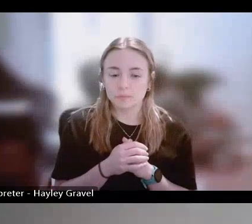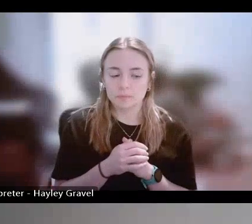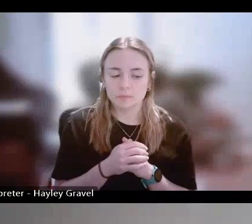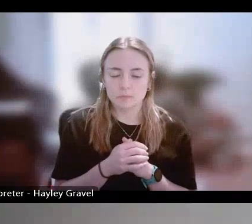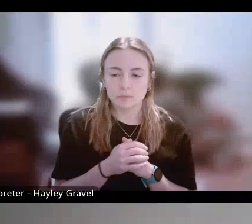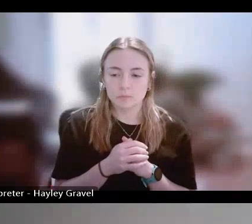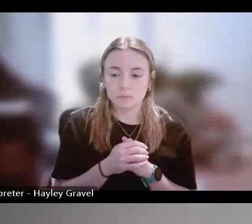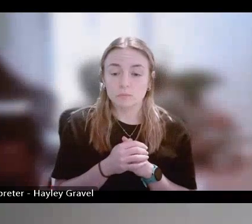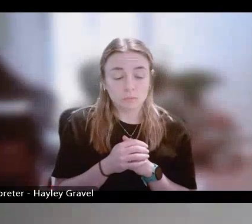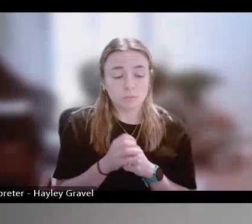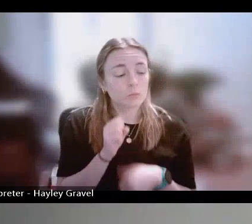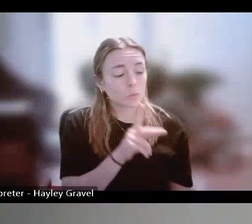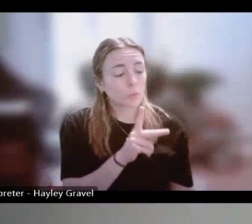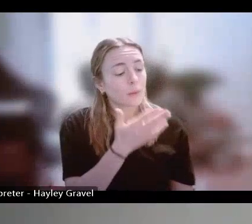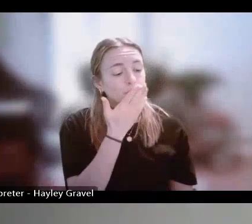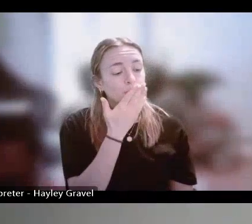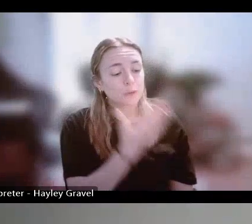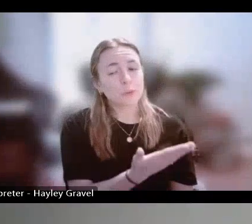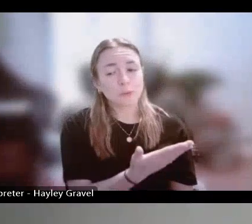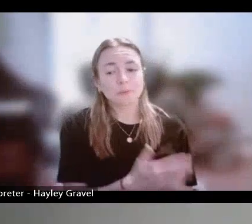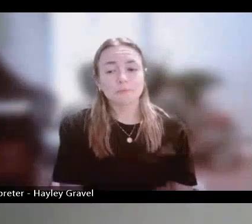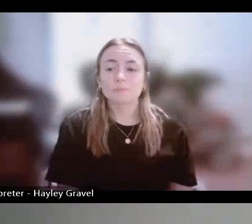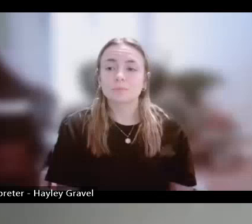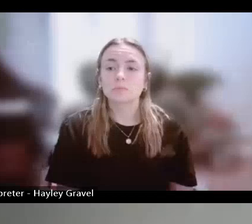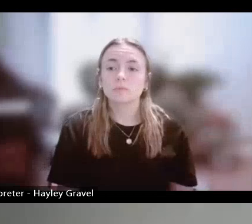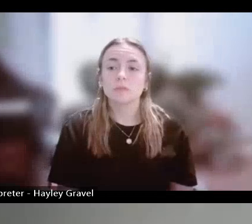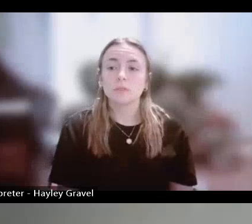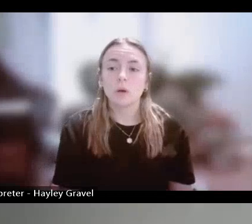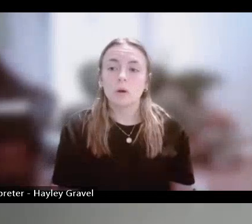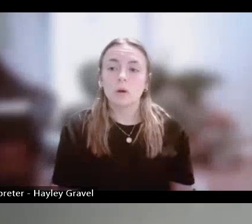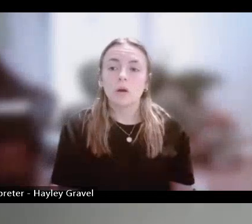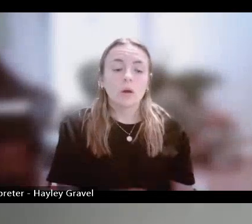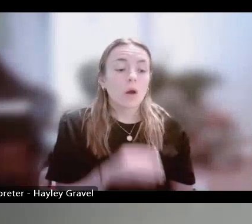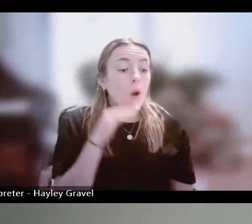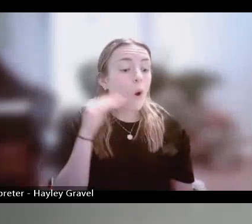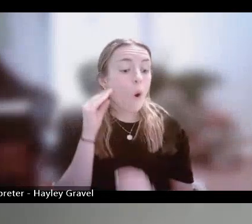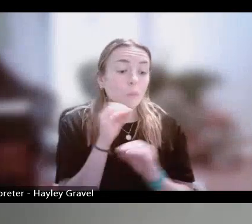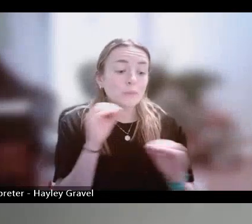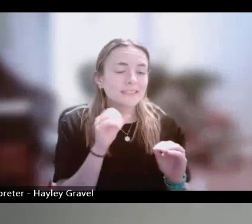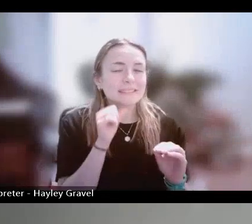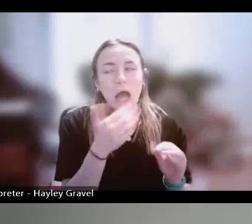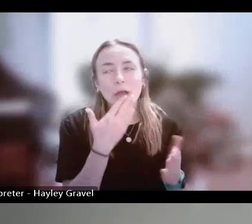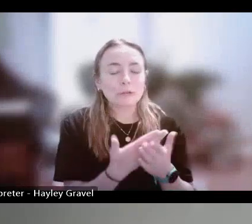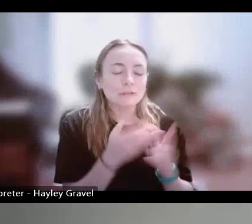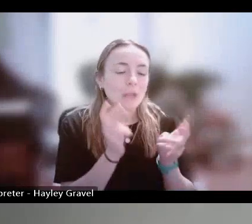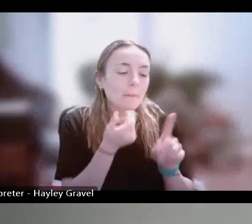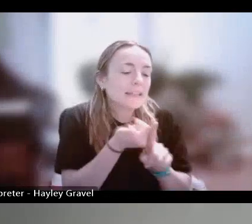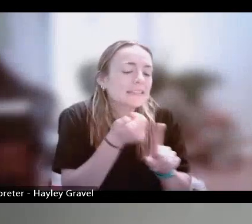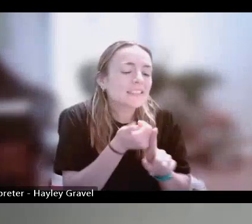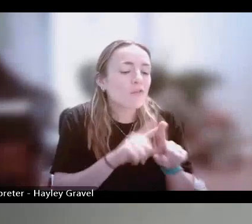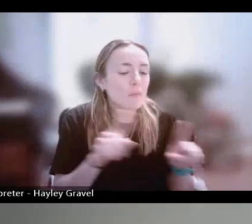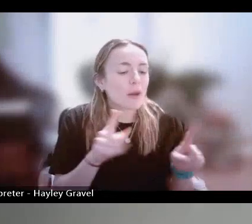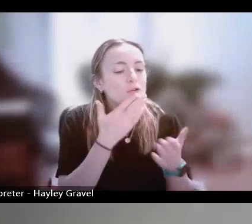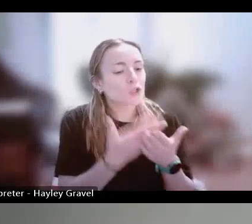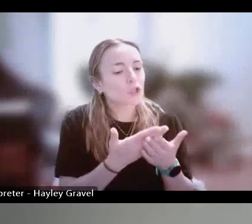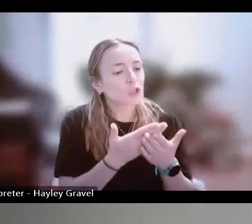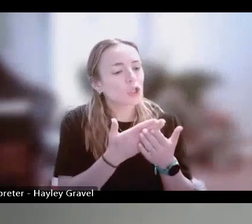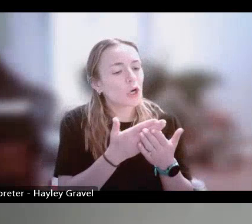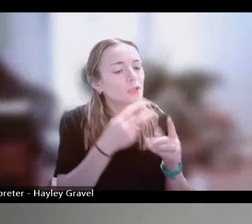Okay, that's great. When I say that's a good topic, I don't mean homelessness is a good topic, but I think it's a good way to